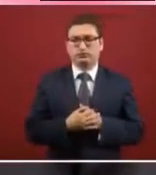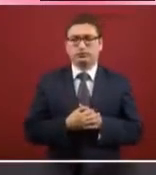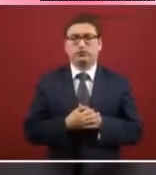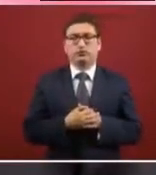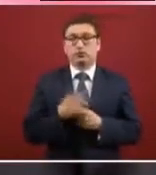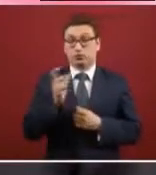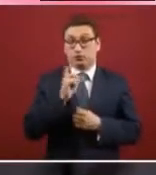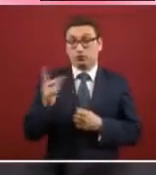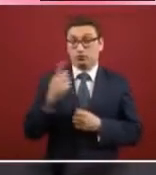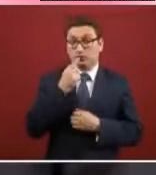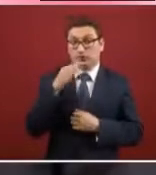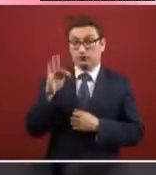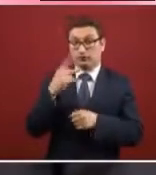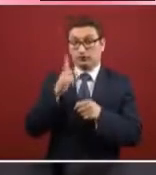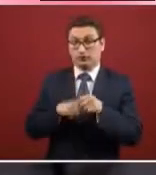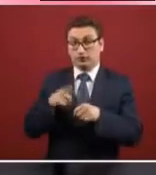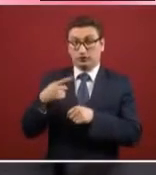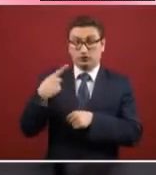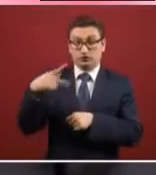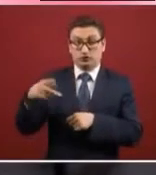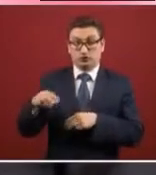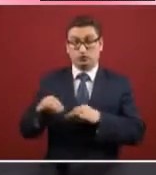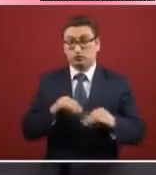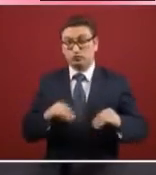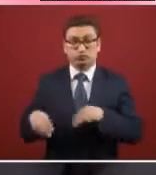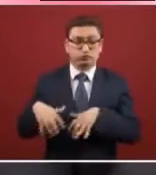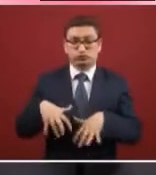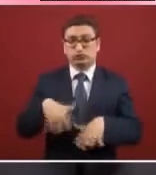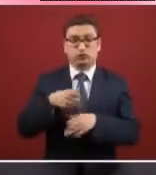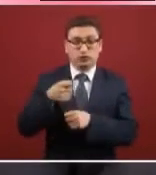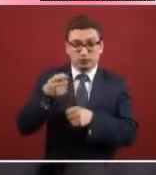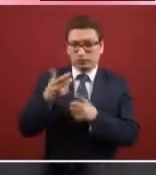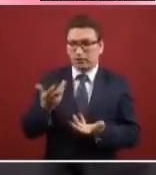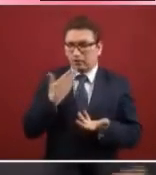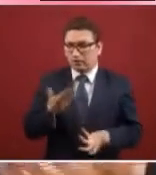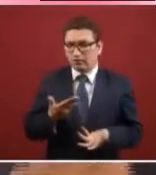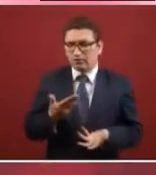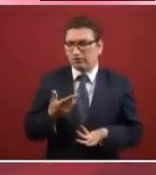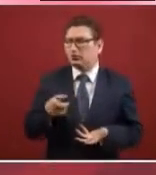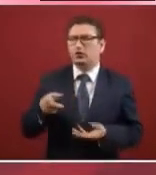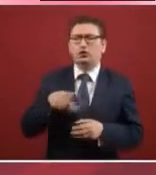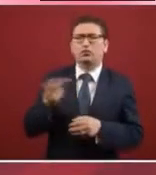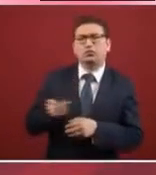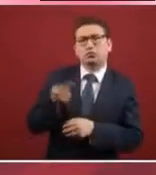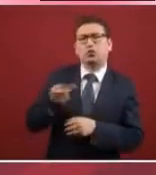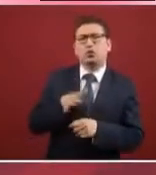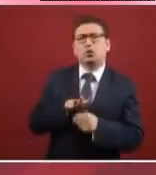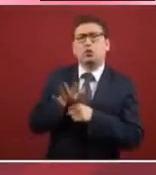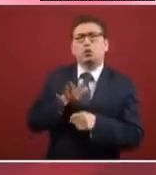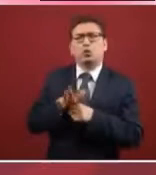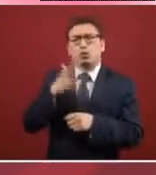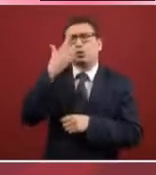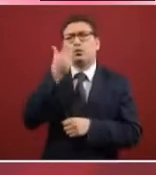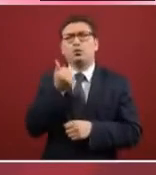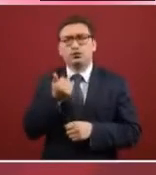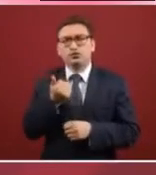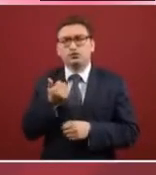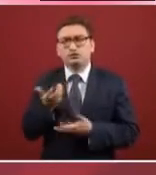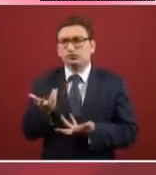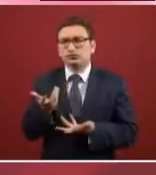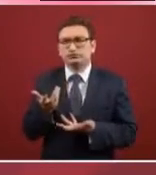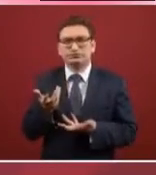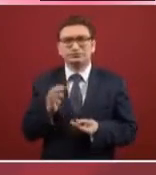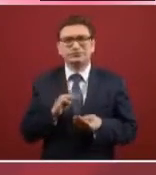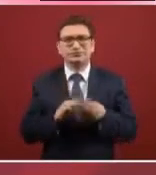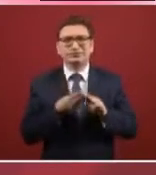policía. When the police, federal police que brought forth their movement. No había motivo. That there was no reason for it. Porque no se está